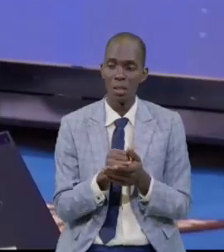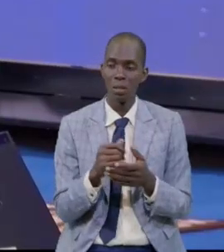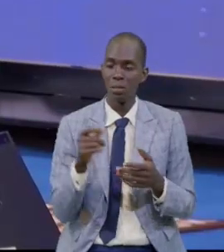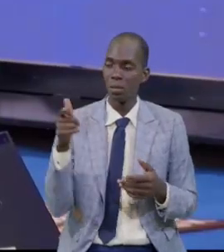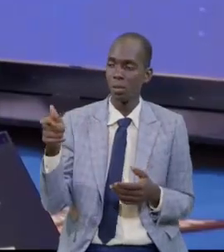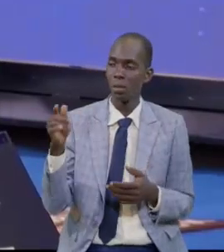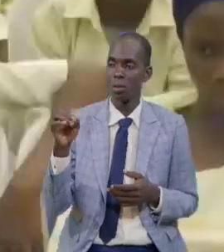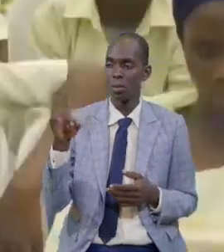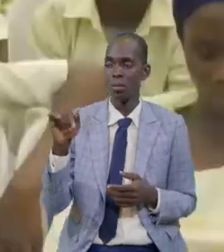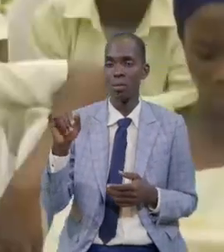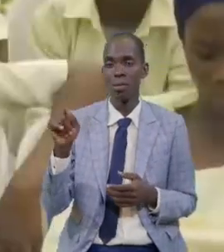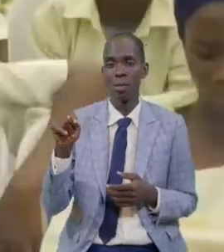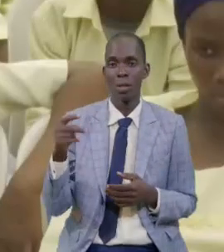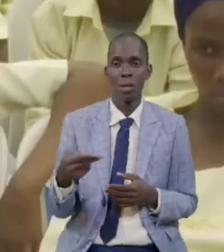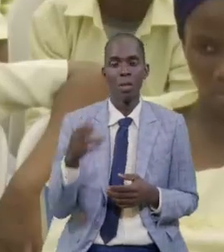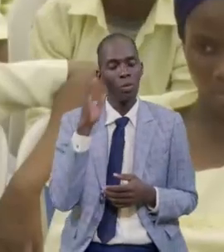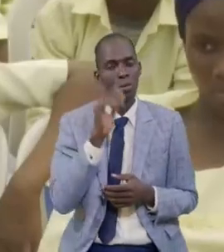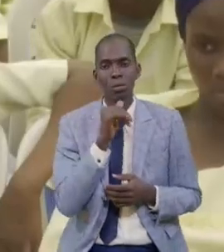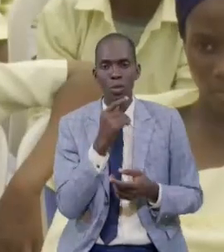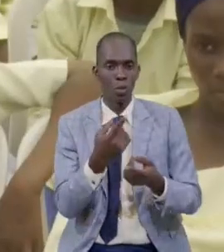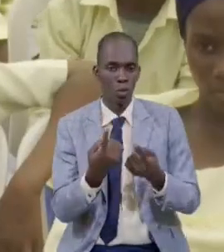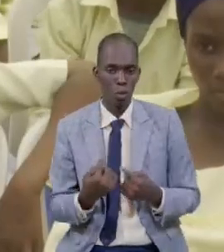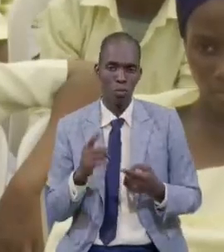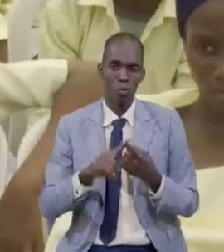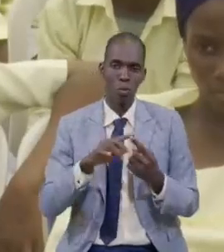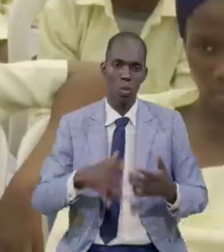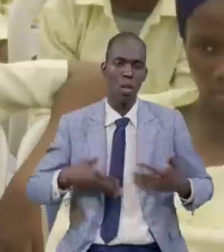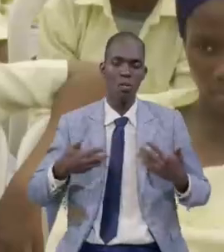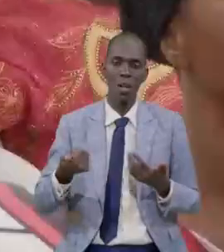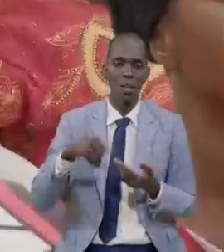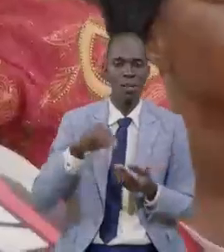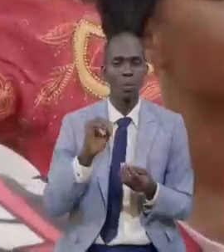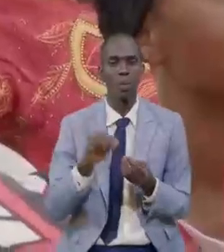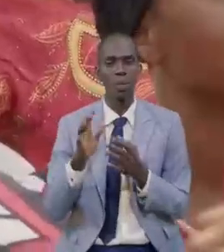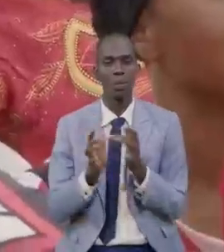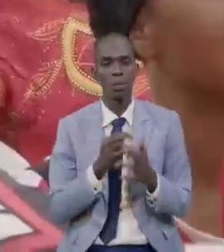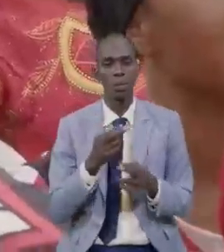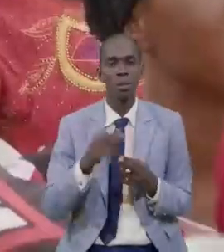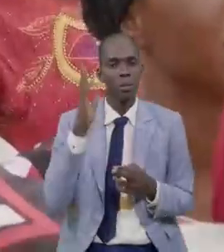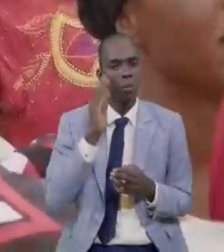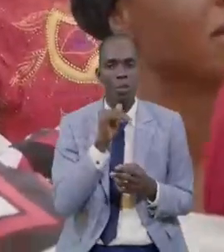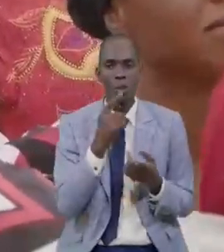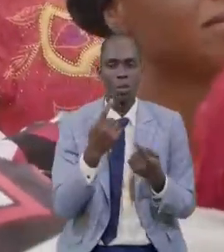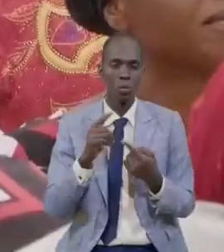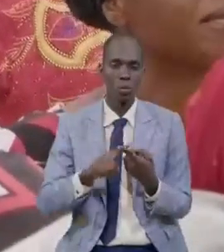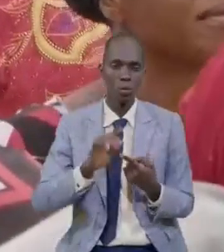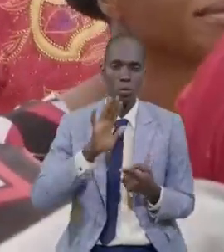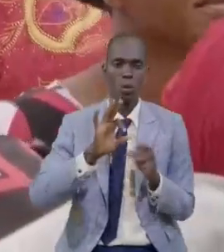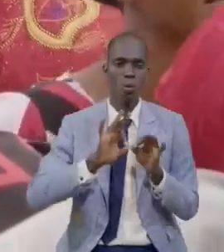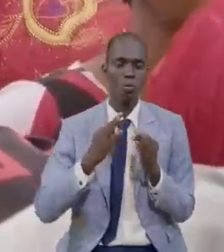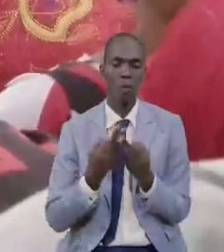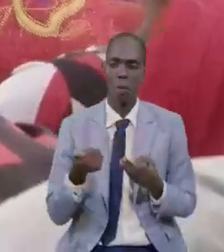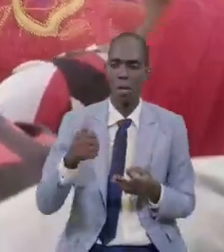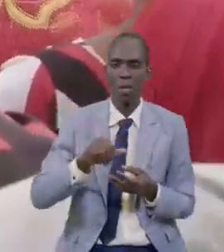not come into your life anymore. Will not come into your family anymore. We open the way. We open the door to